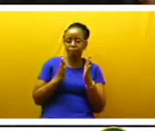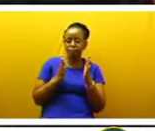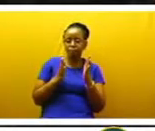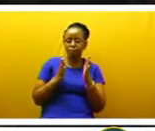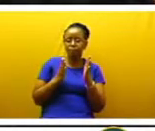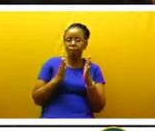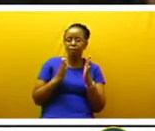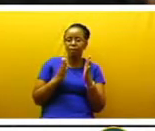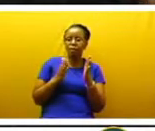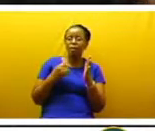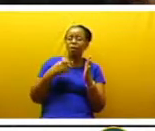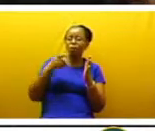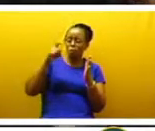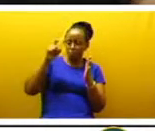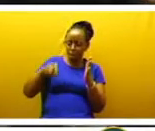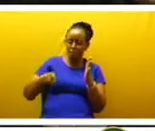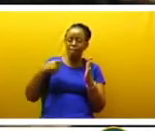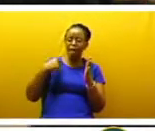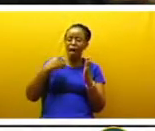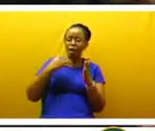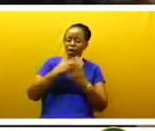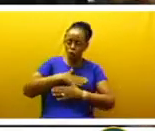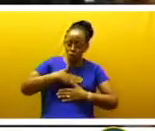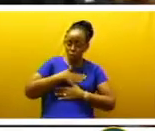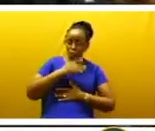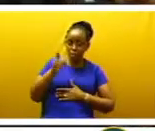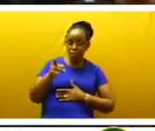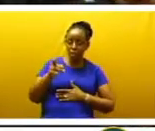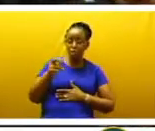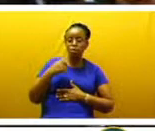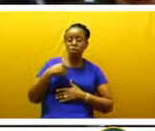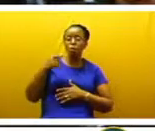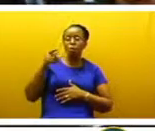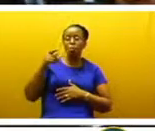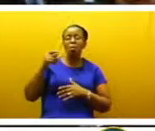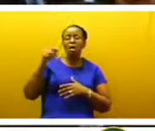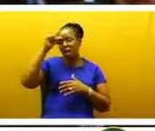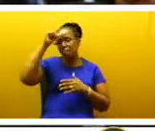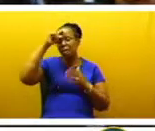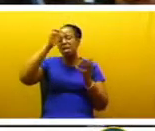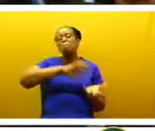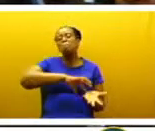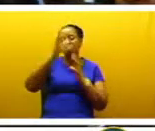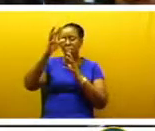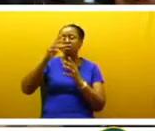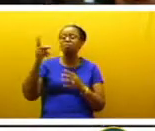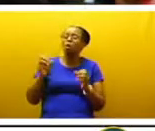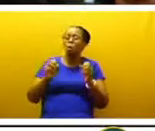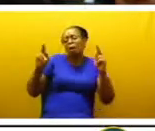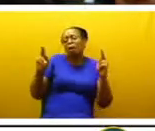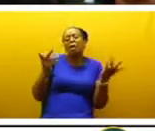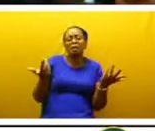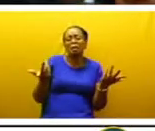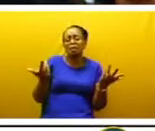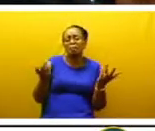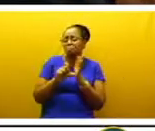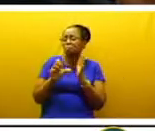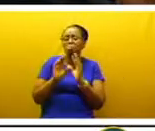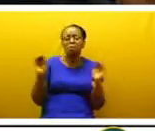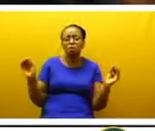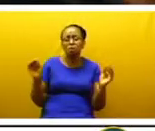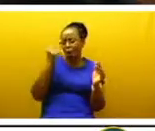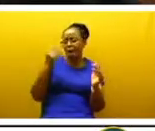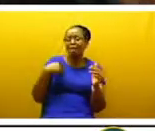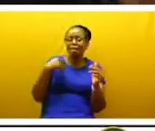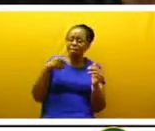would have to be acknowledged. And so, the coup was all right. And so, my learned